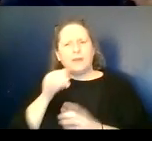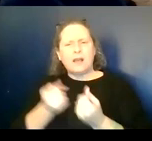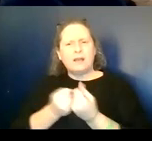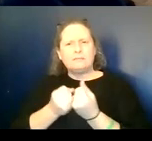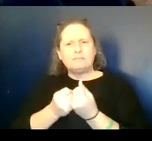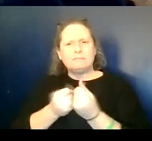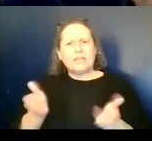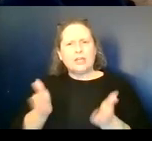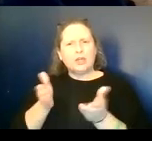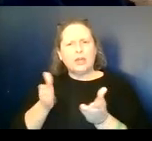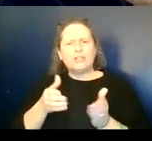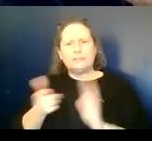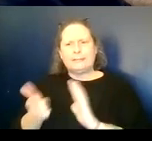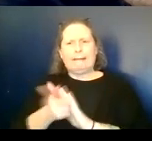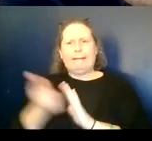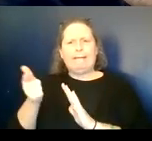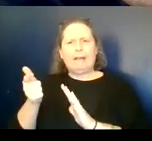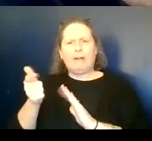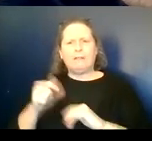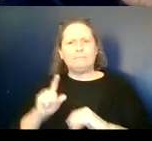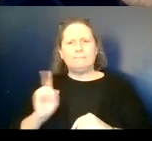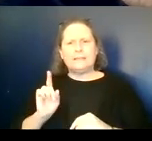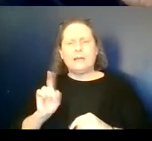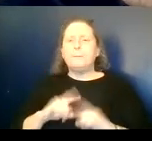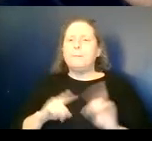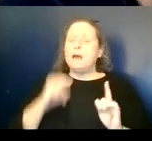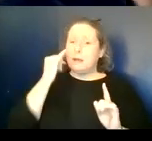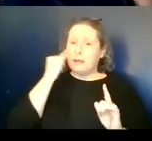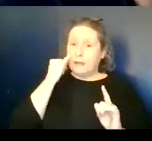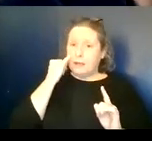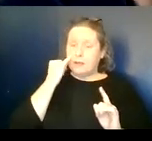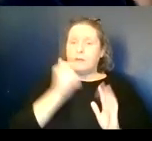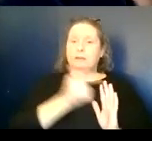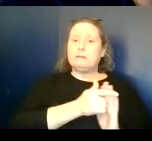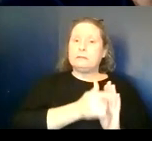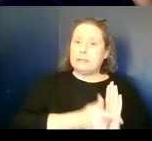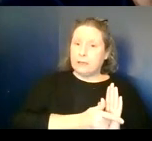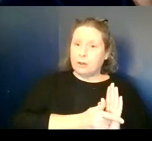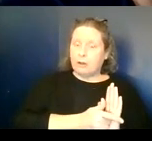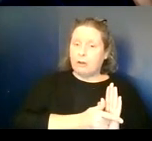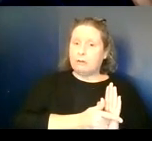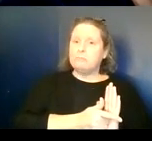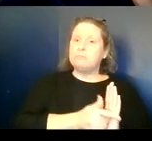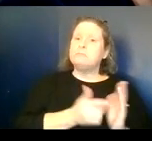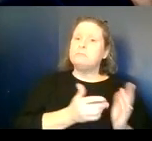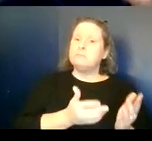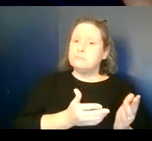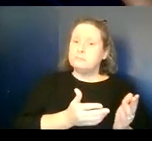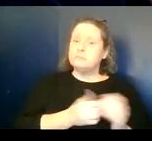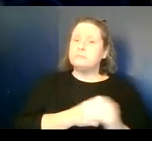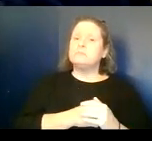of the law, but if it's anything within um, the